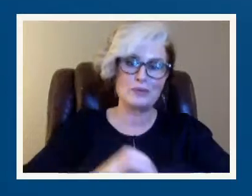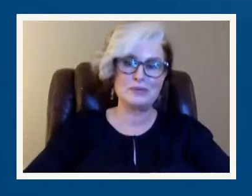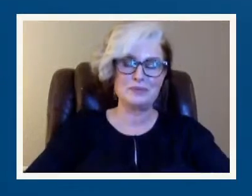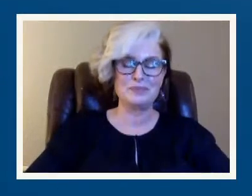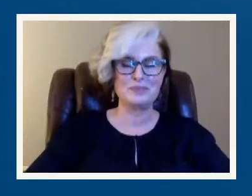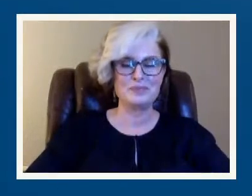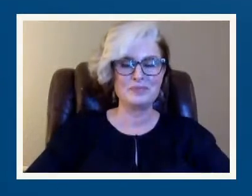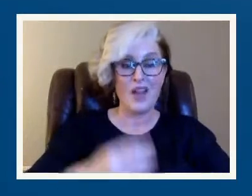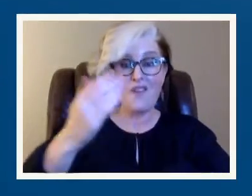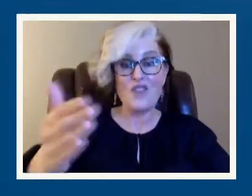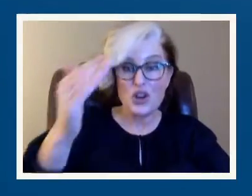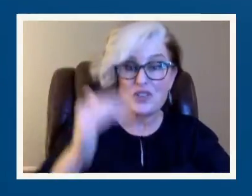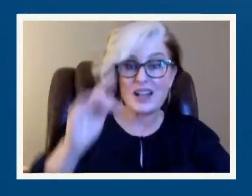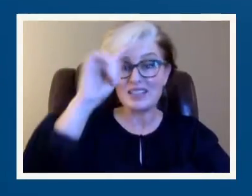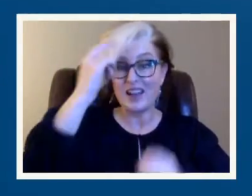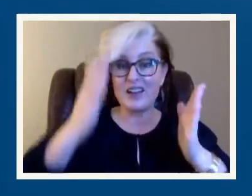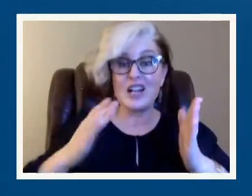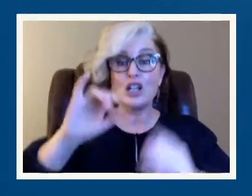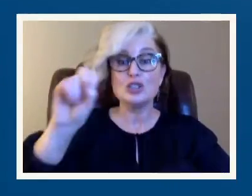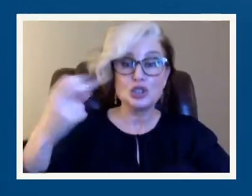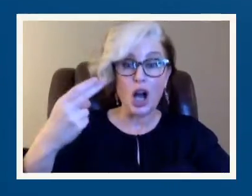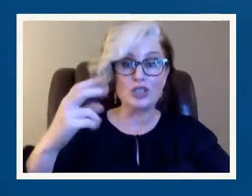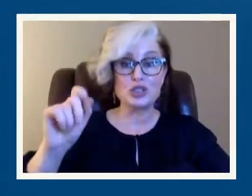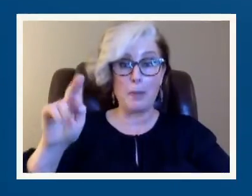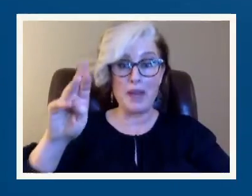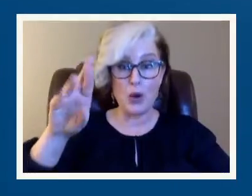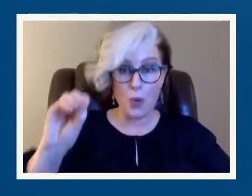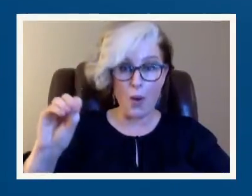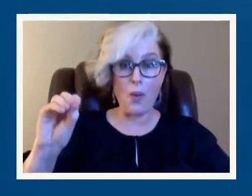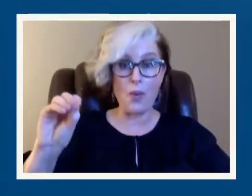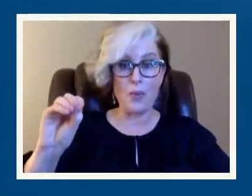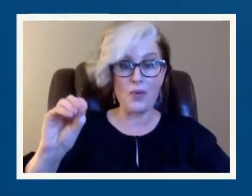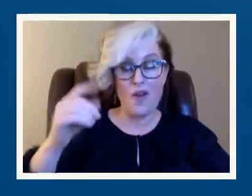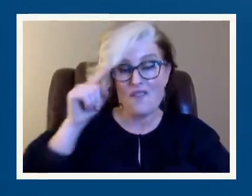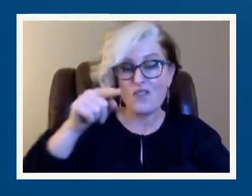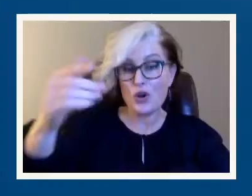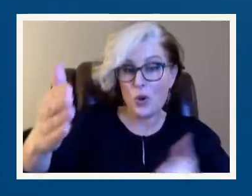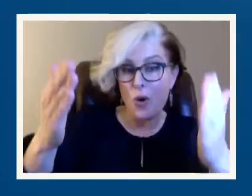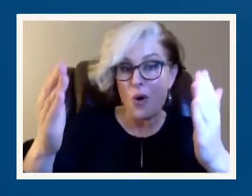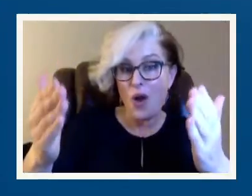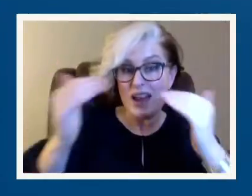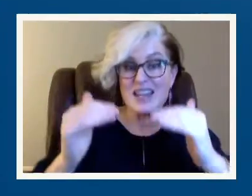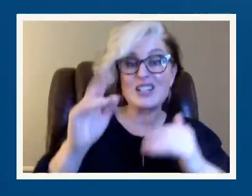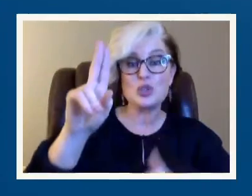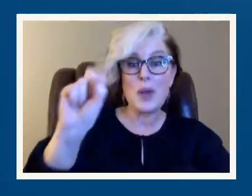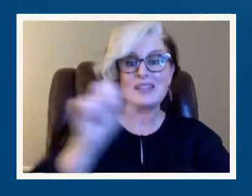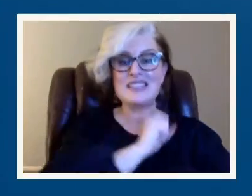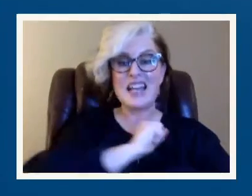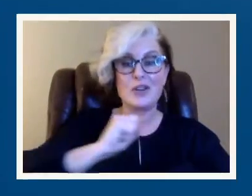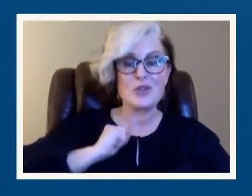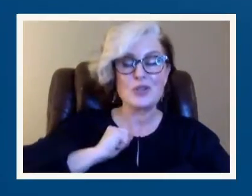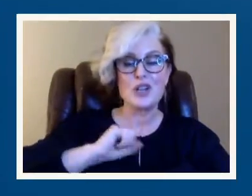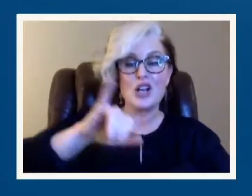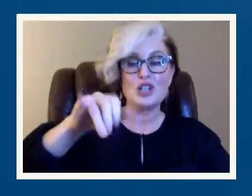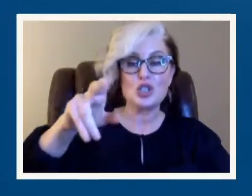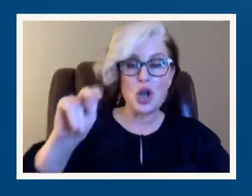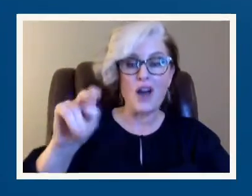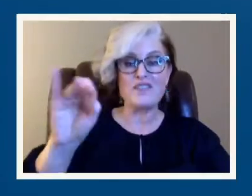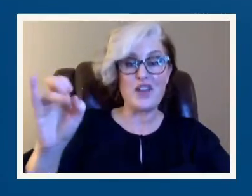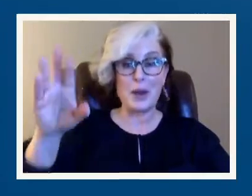for your next governor, Josh Shapiro, for your next United States Senator, John